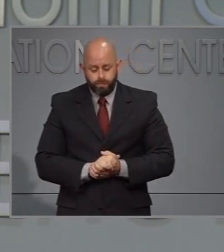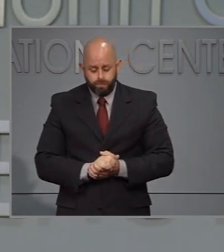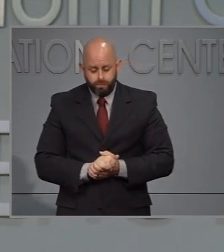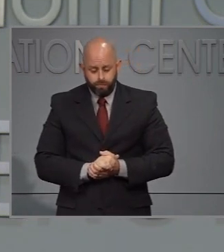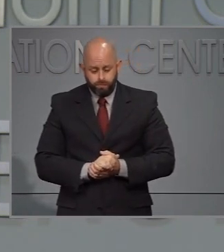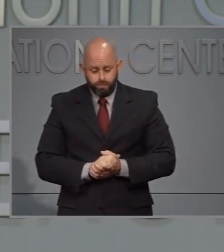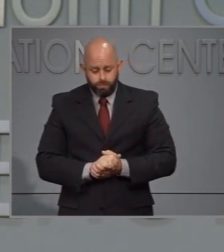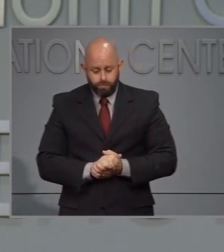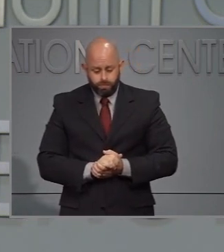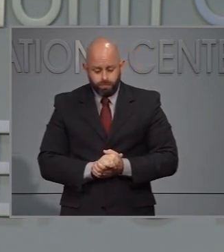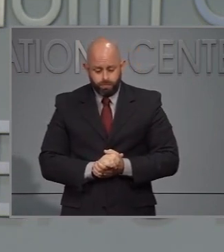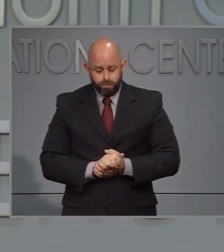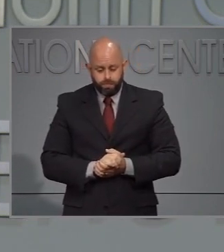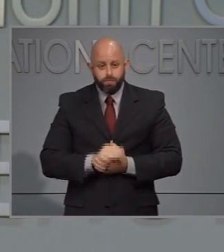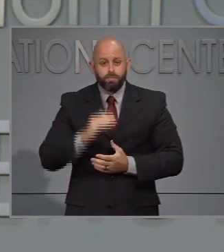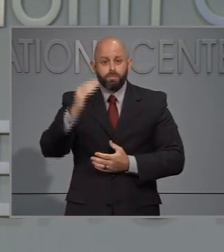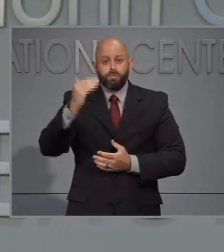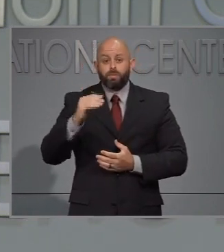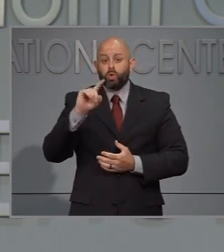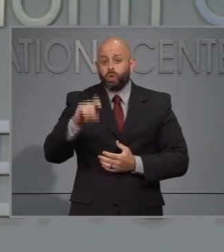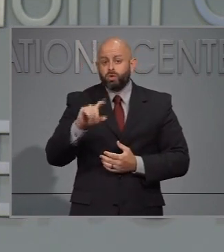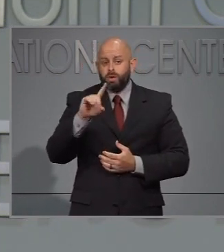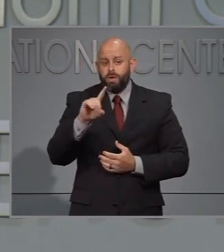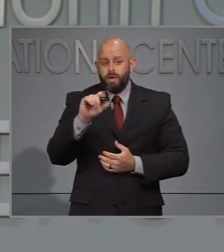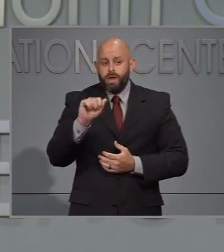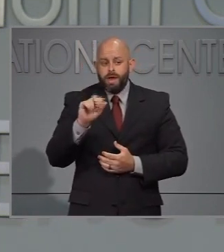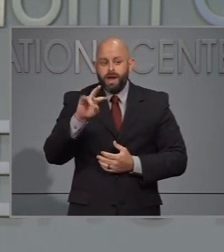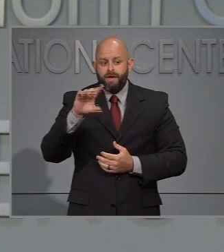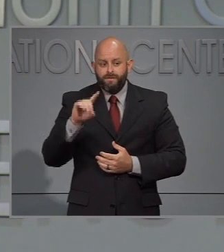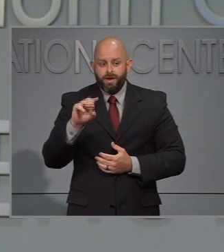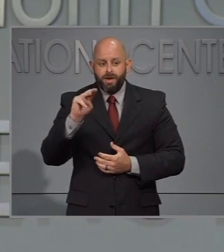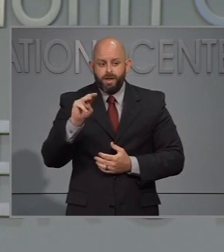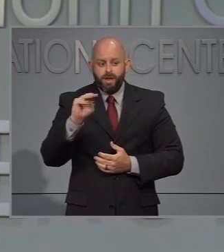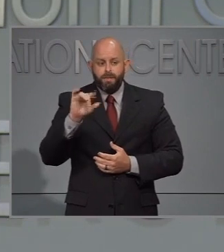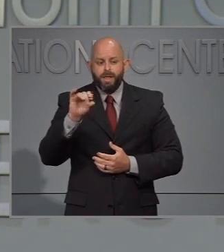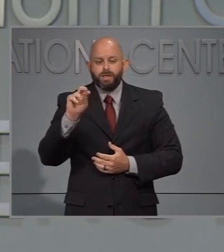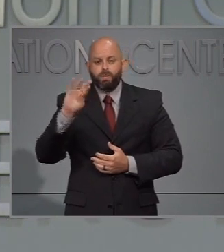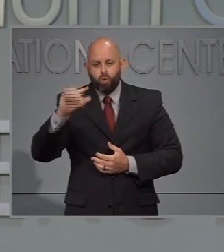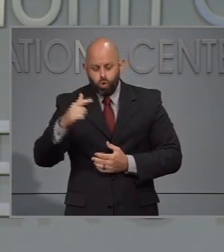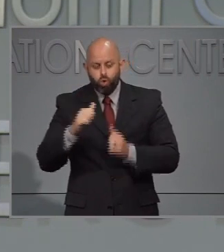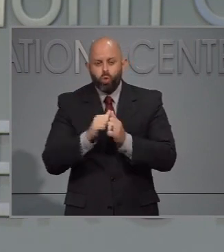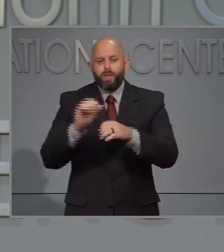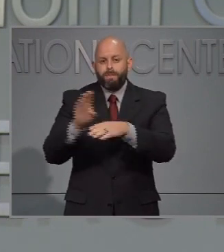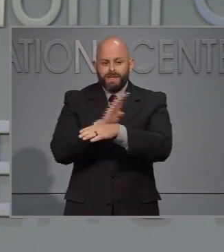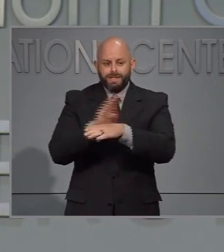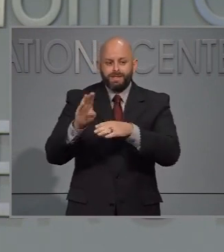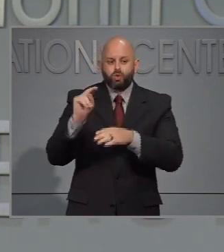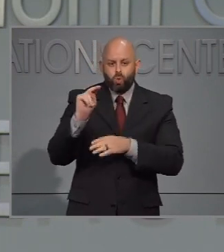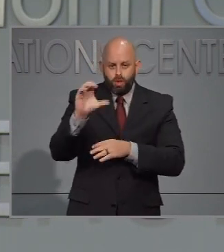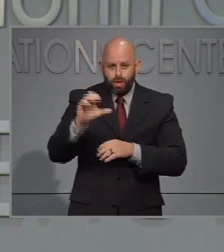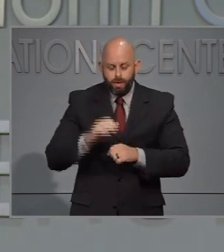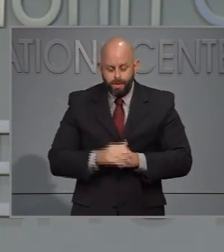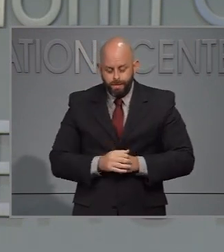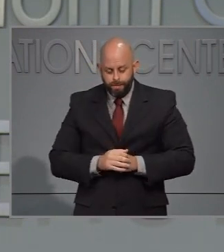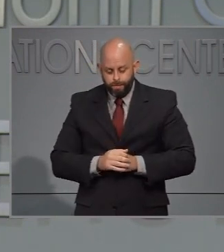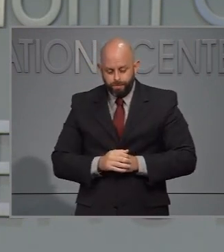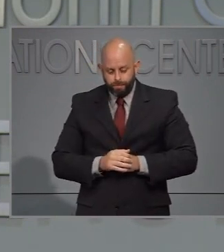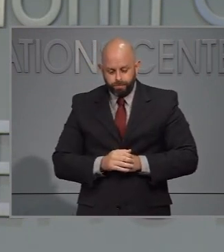Our next question is from David Mildenberg with Business North Carolina. Hey, Governor, this is Dave Don in